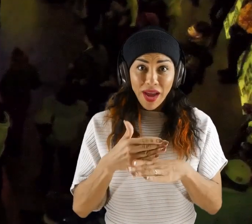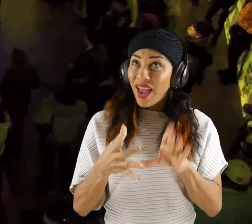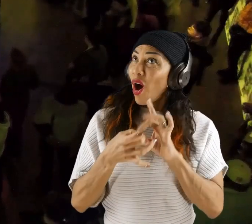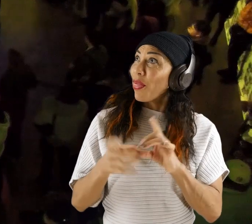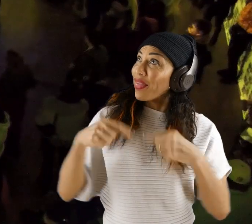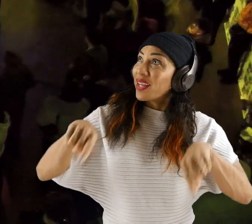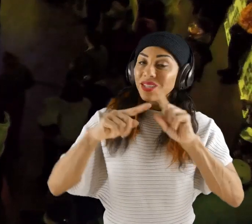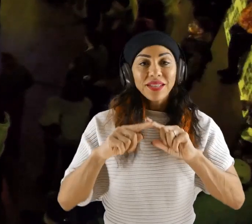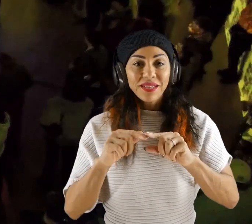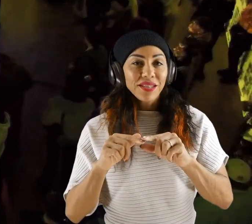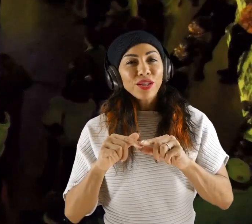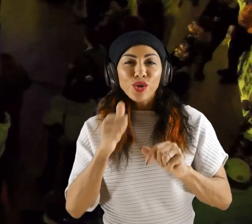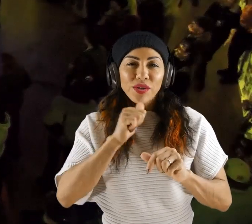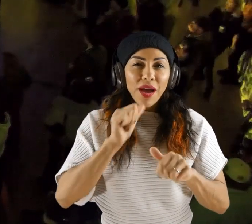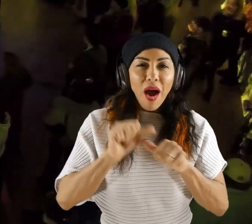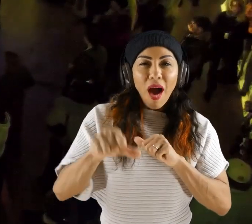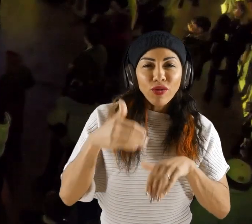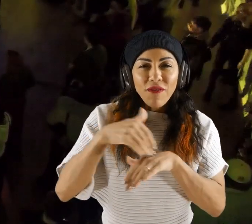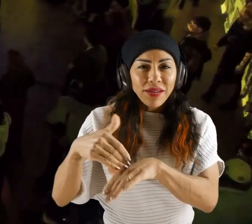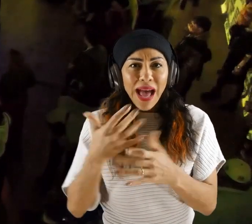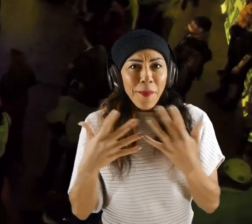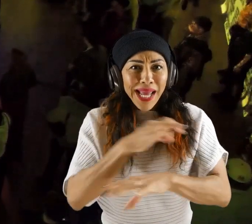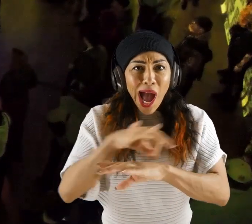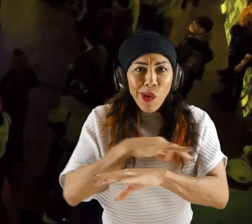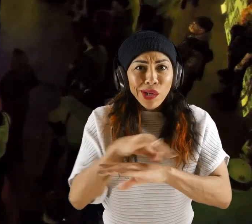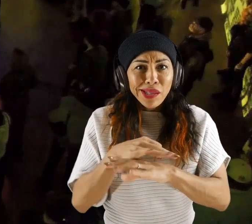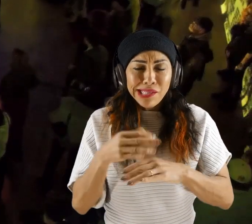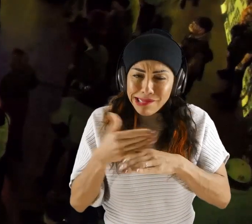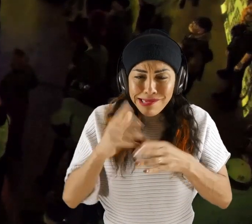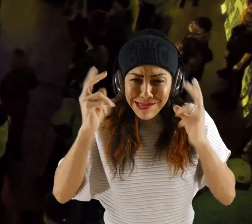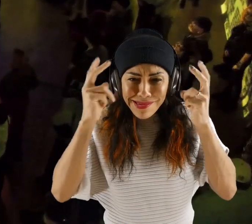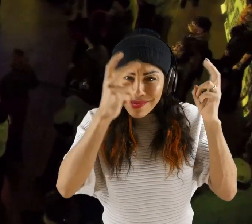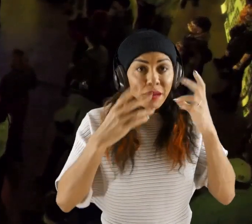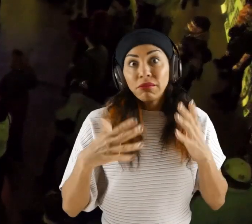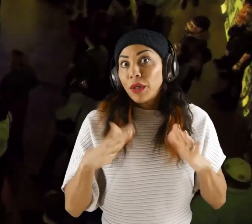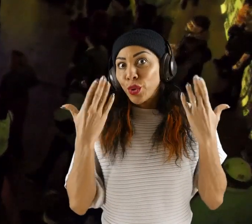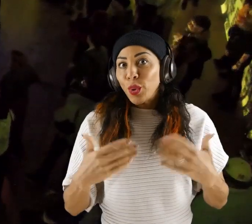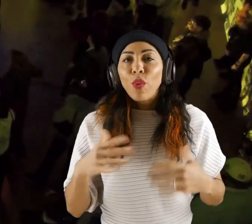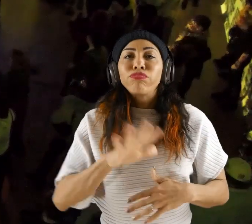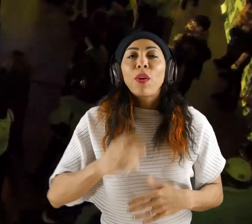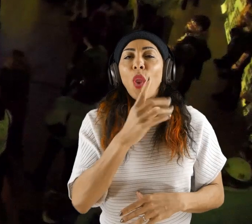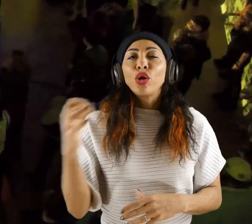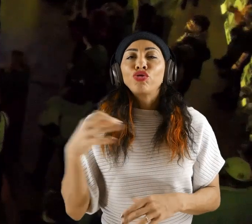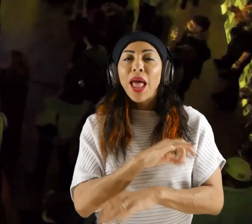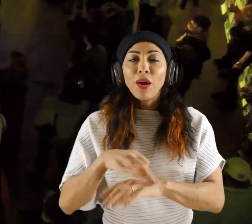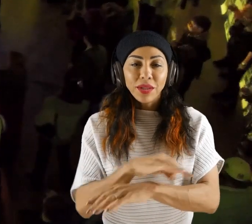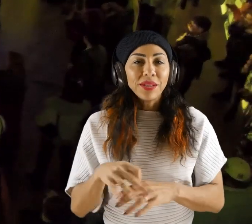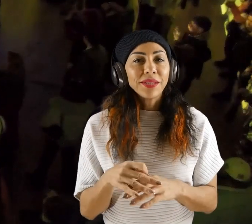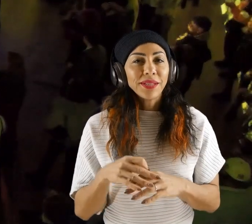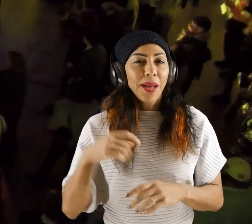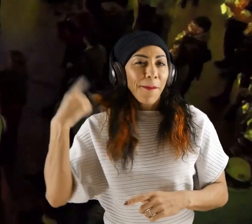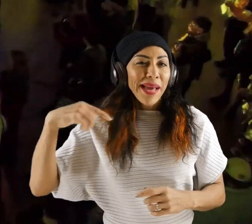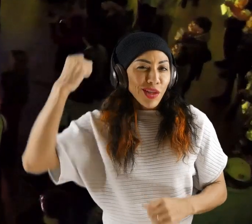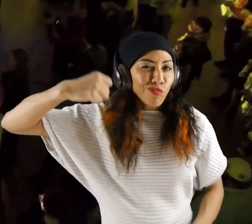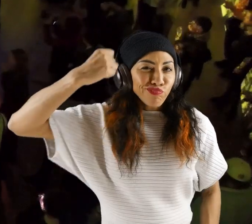Well, how many hours we in now? 100 hours. Make some noise for Jams, all the vocals, putting